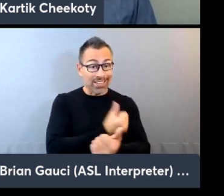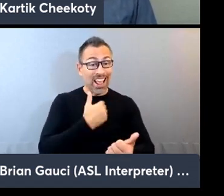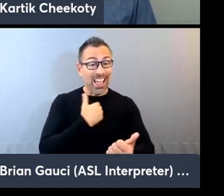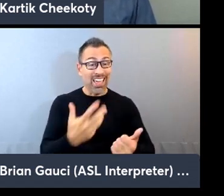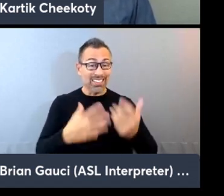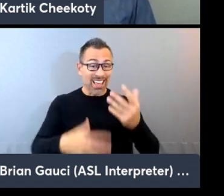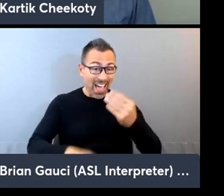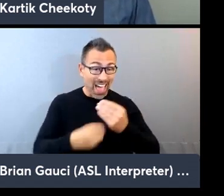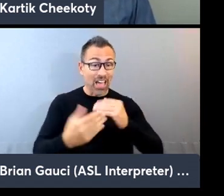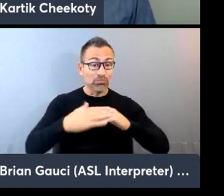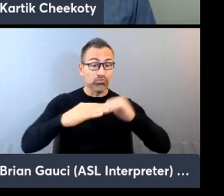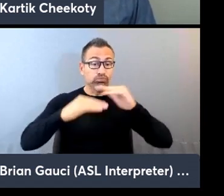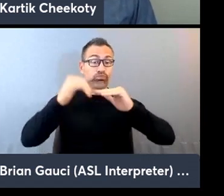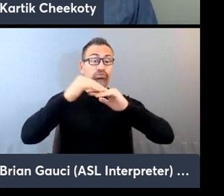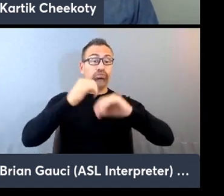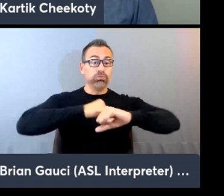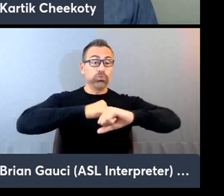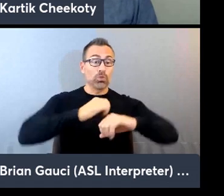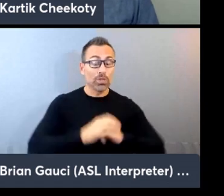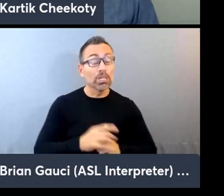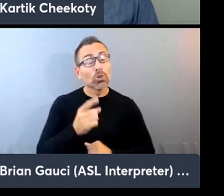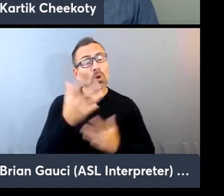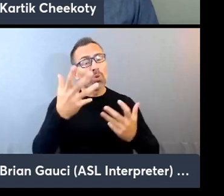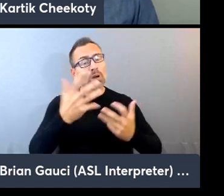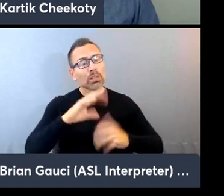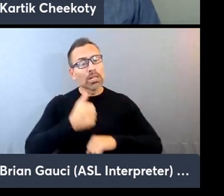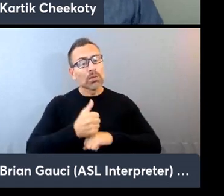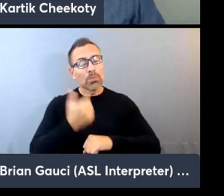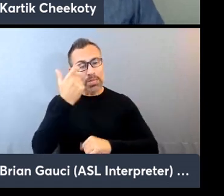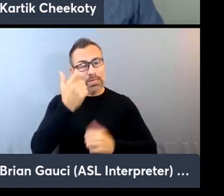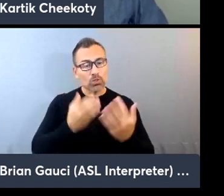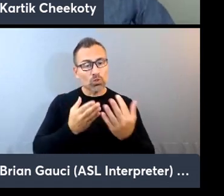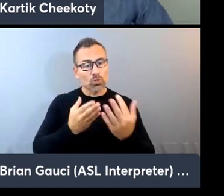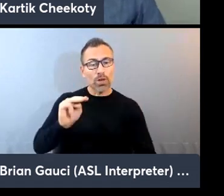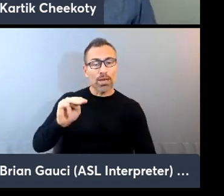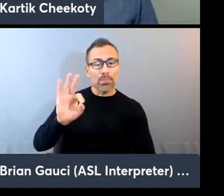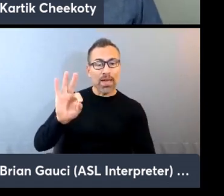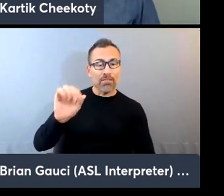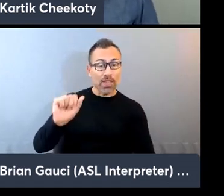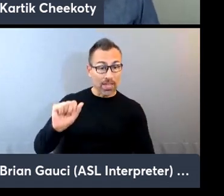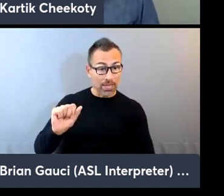to enable this because through MFA,